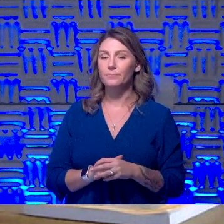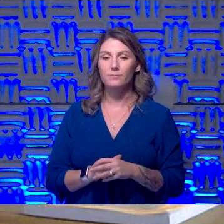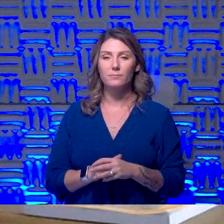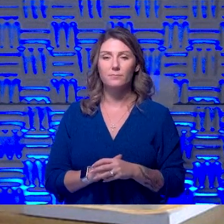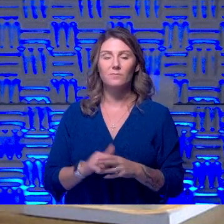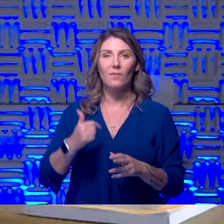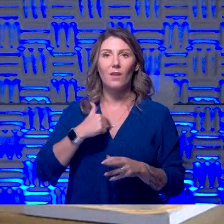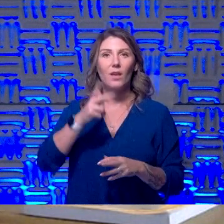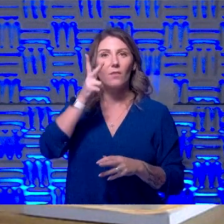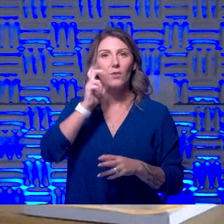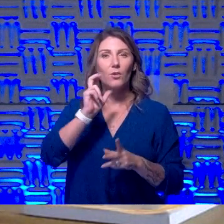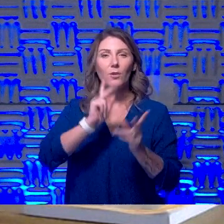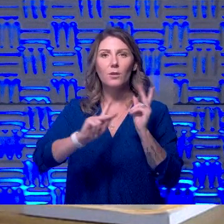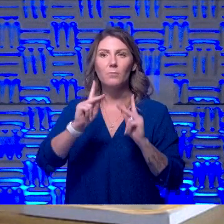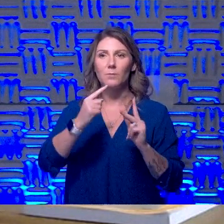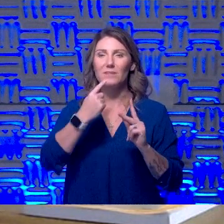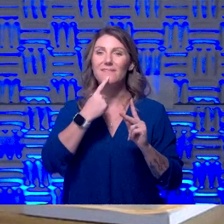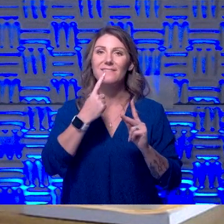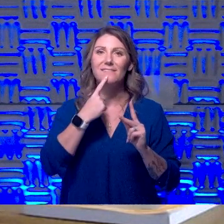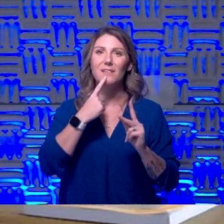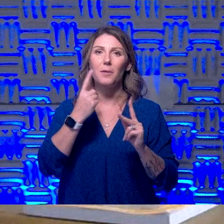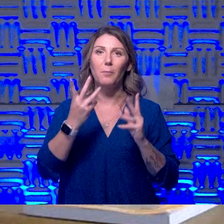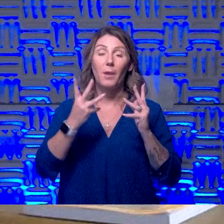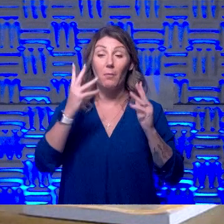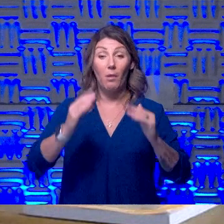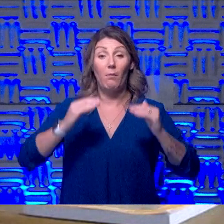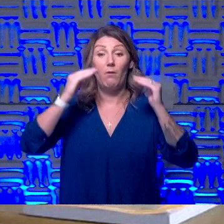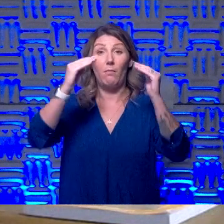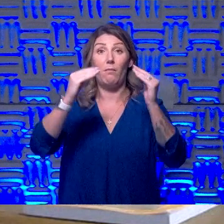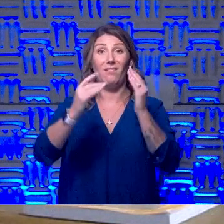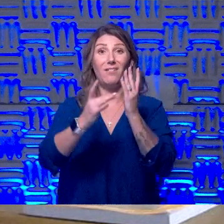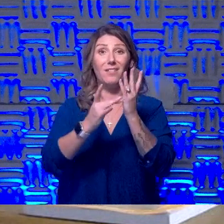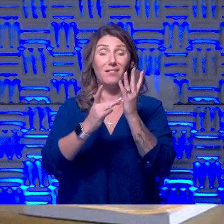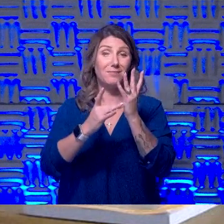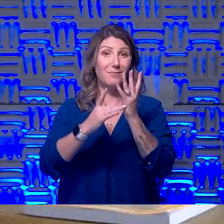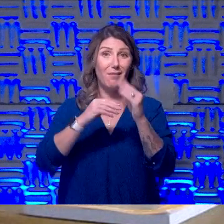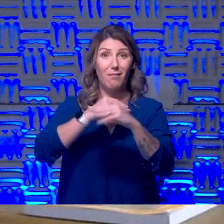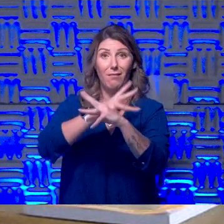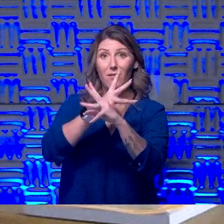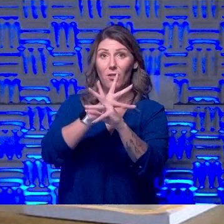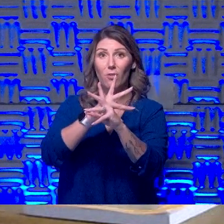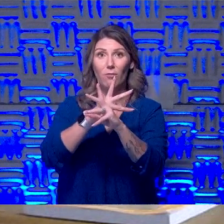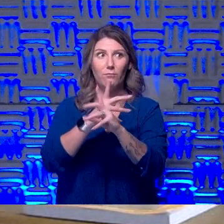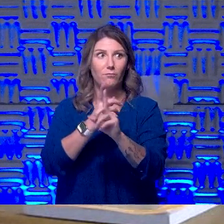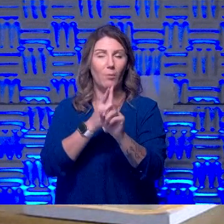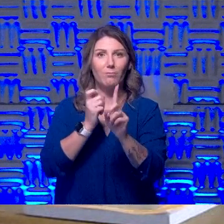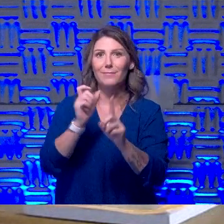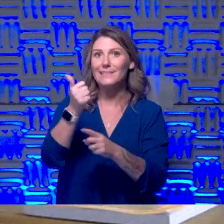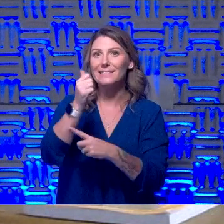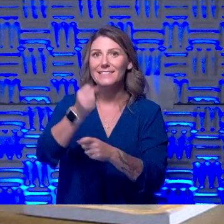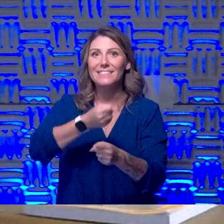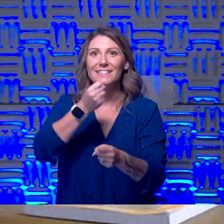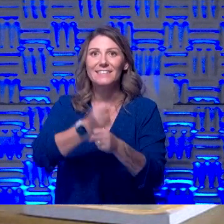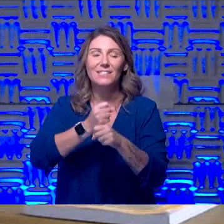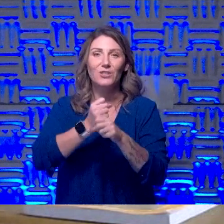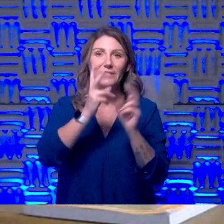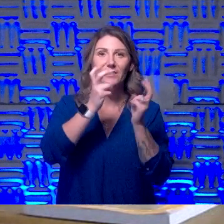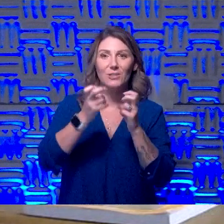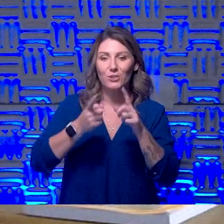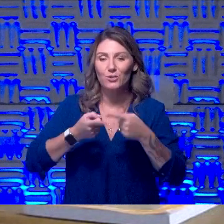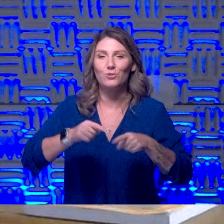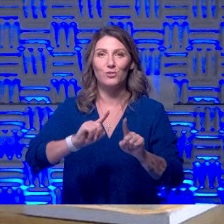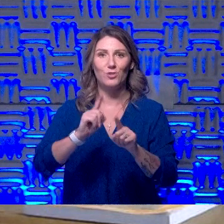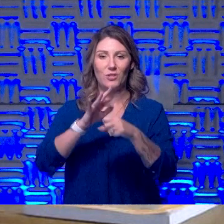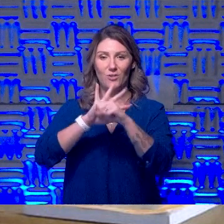I've heard people say that we may have advanced telehealth by a decade through its use during COVID. So that's